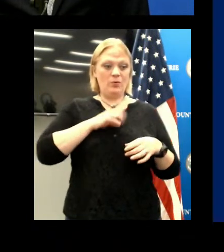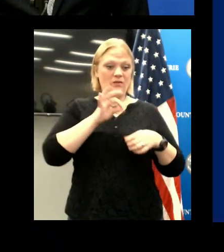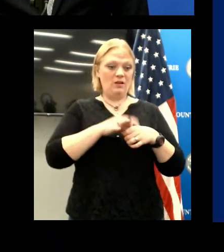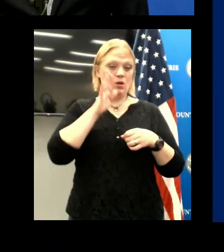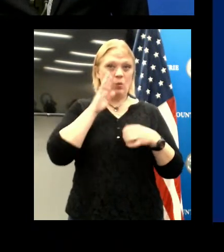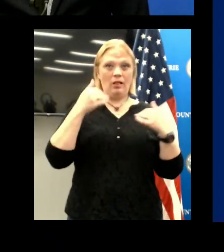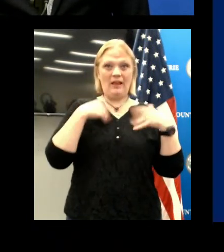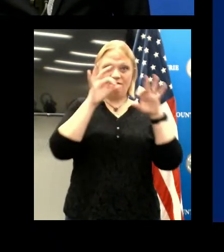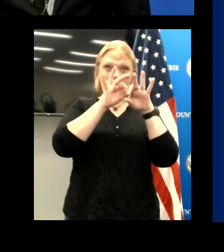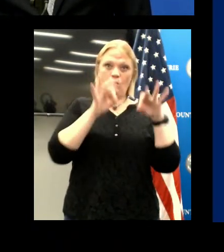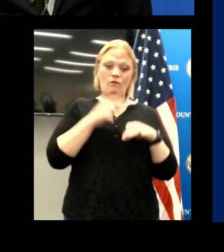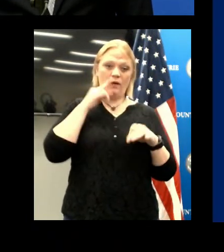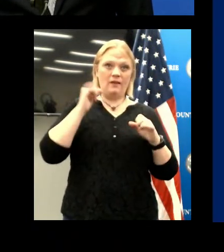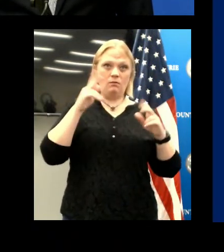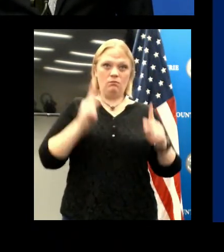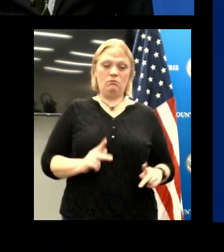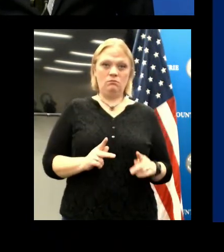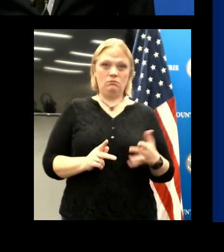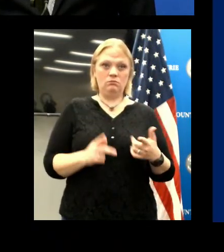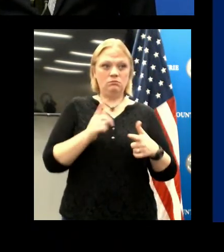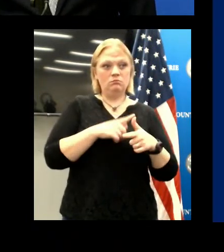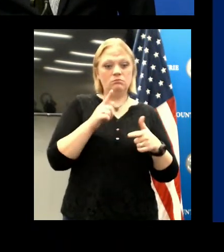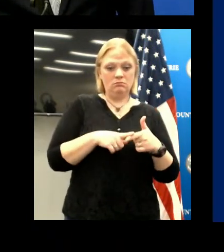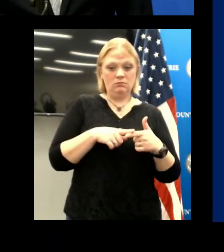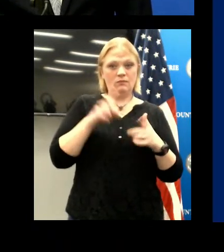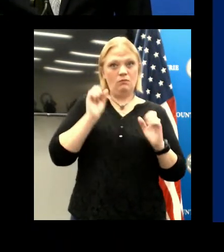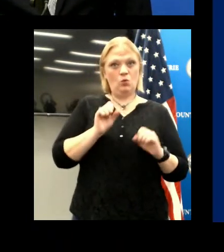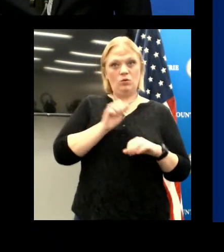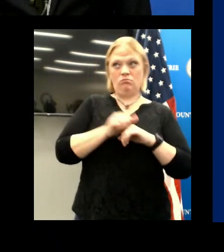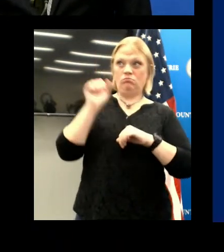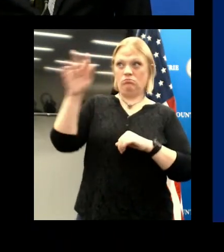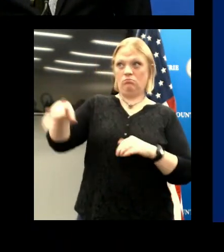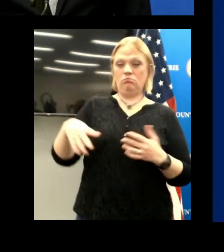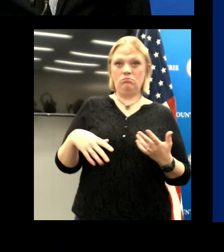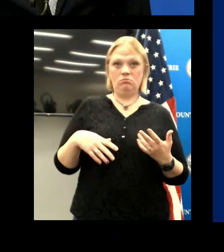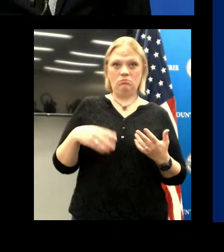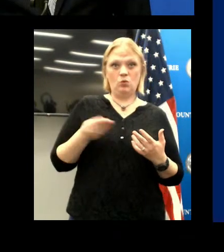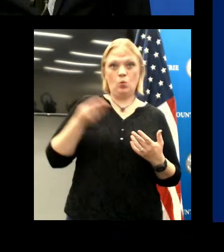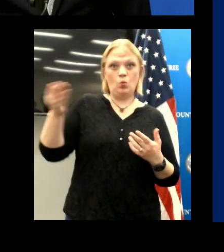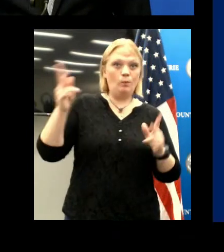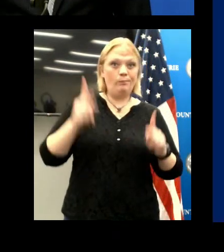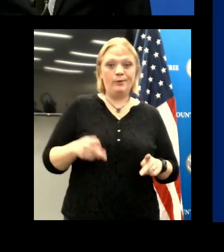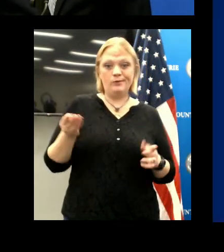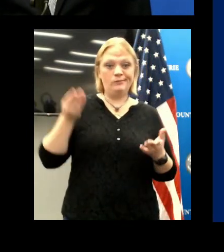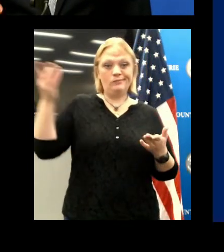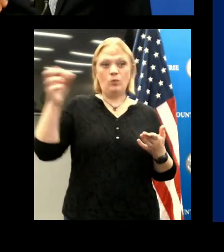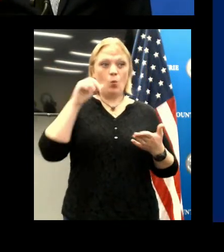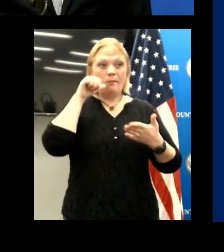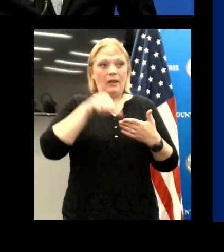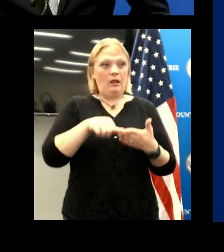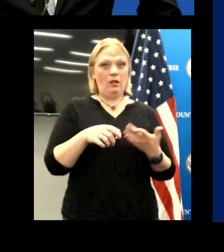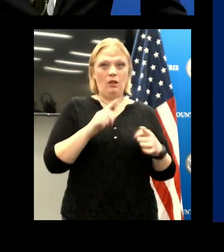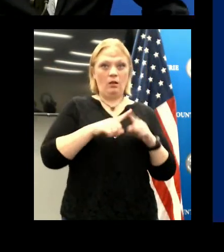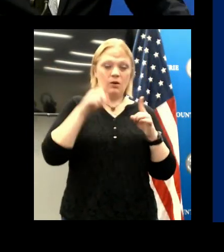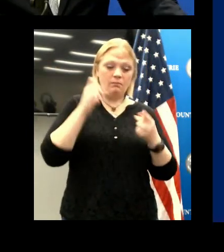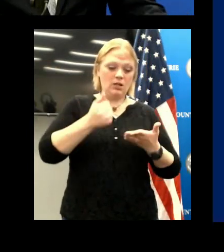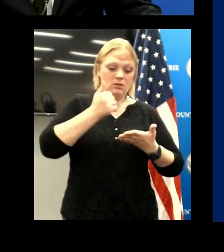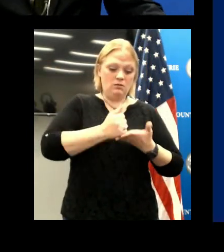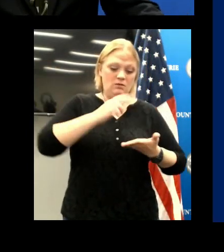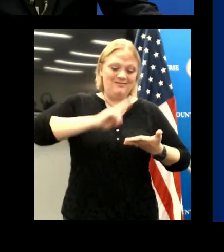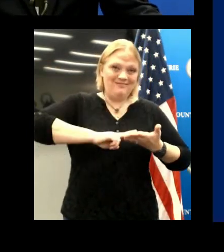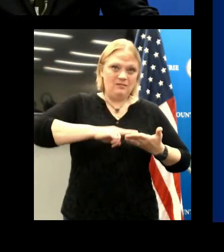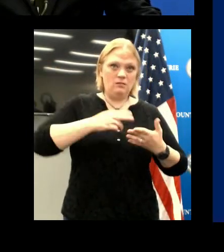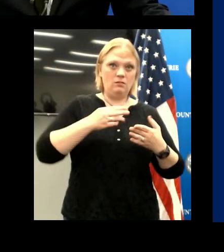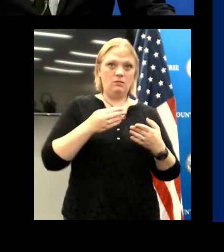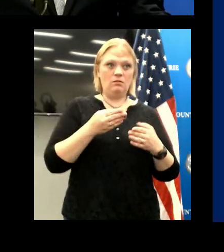a ballot for that individual, which can then be returned, either in person or by mail, but it has to be postmarked no later than